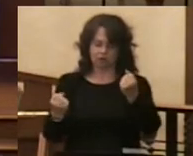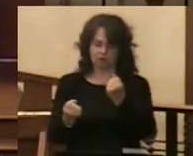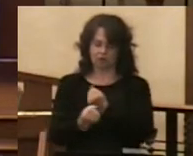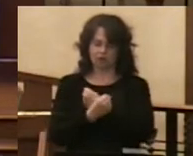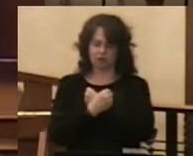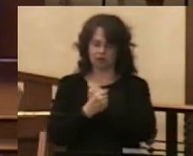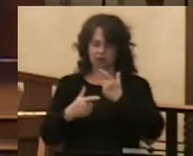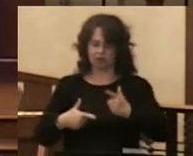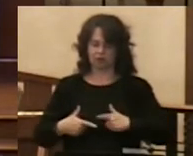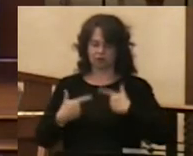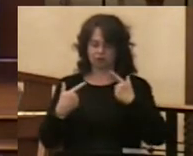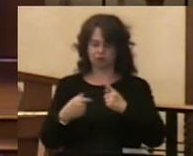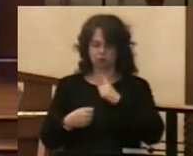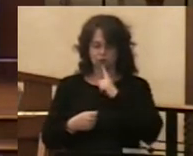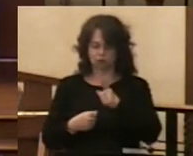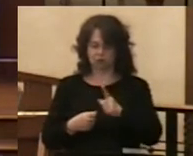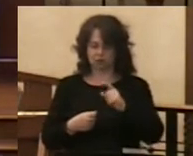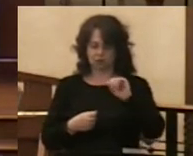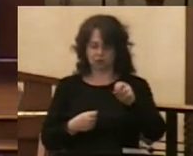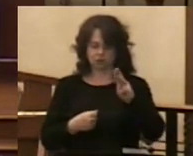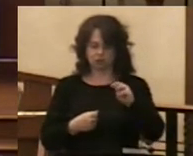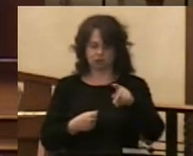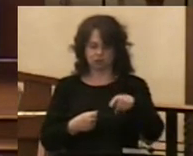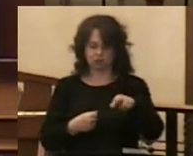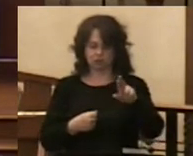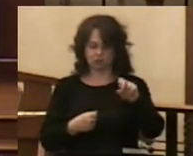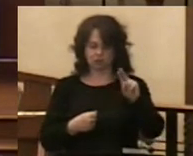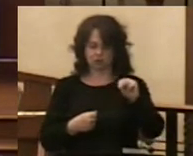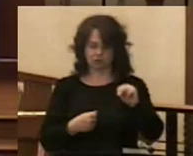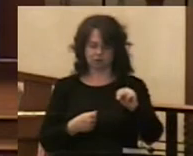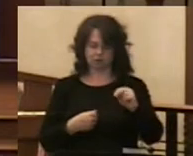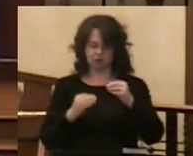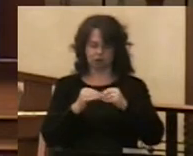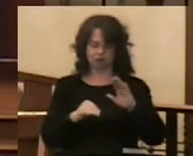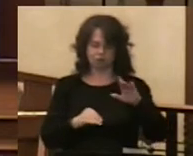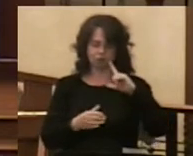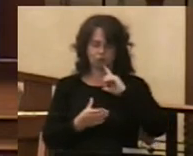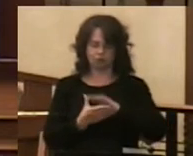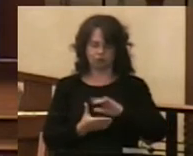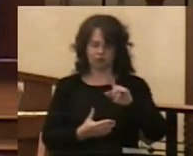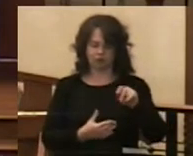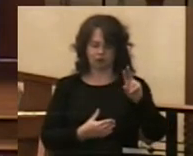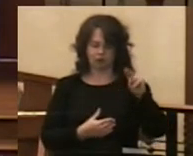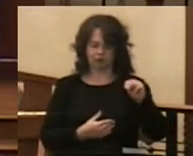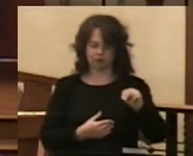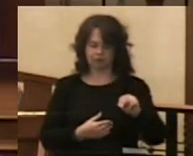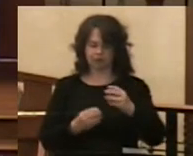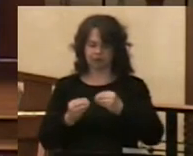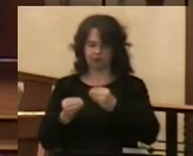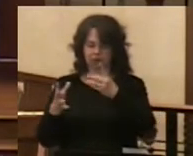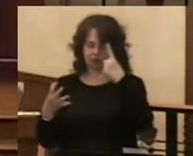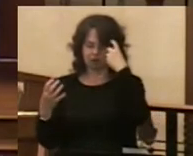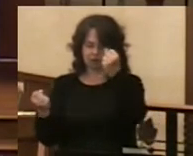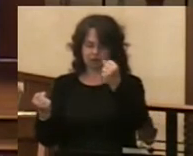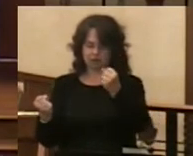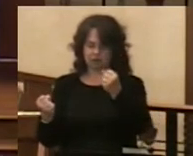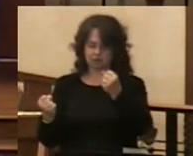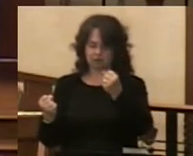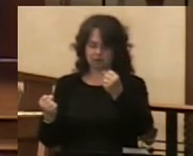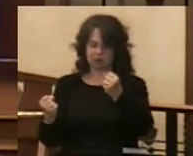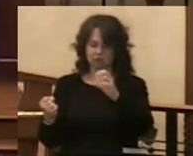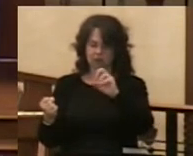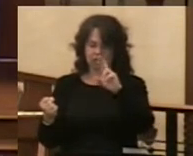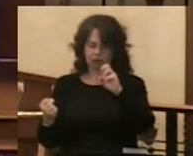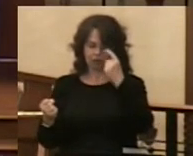and living certainty to Jim Preston on the loss of his wife, Karen. Give that confidence of care to those